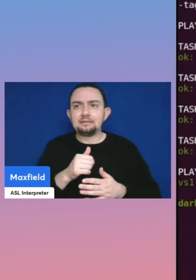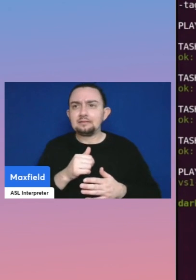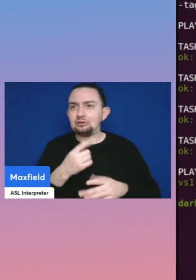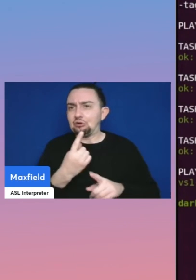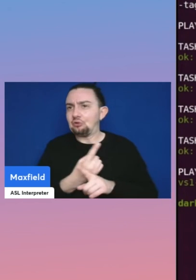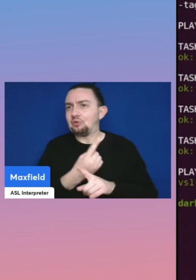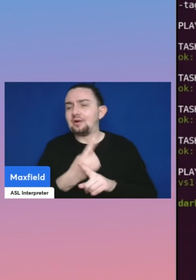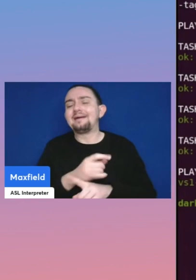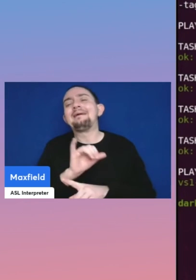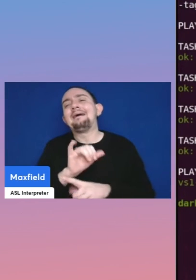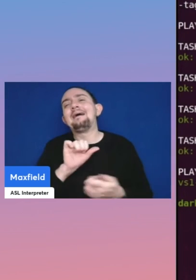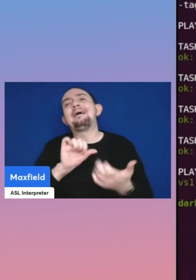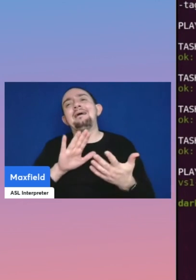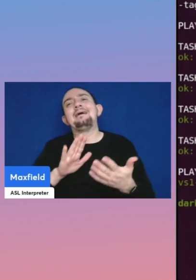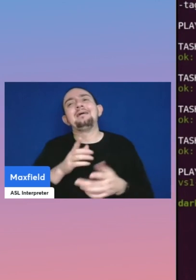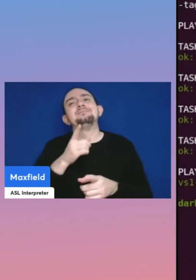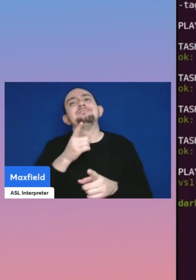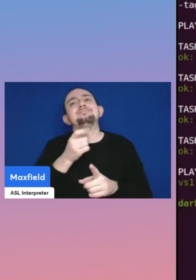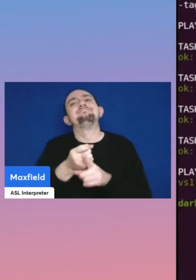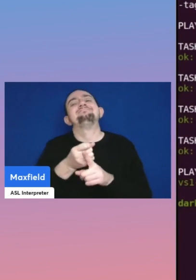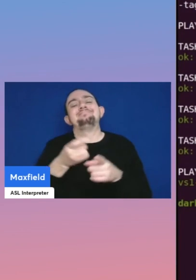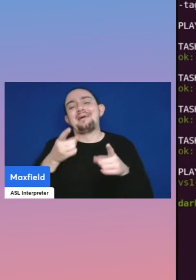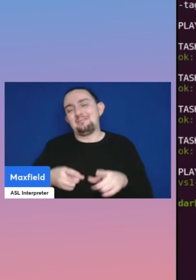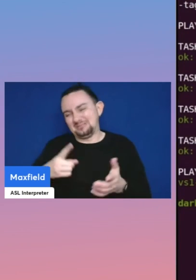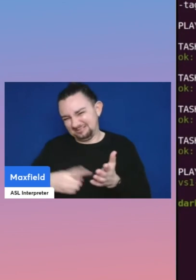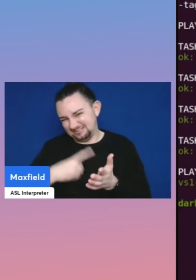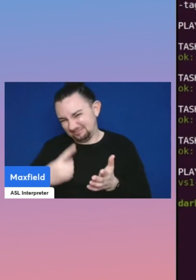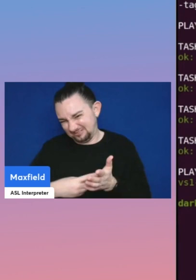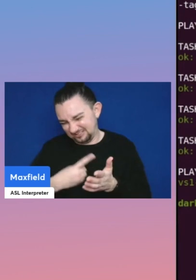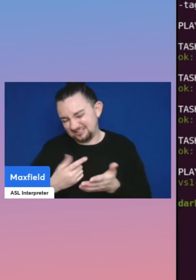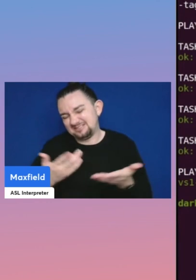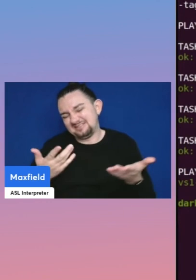Happens at times because of the, let's say,